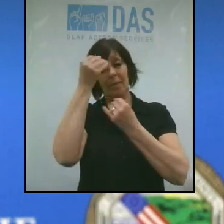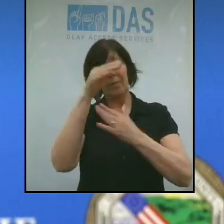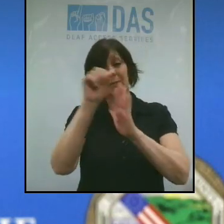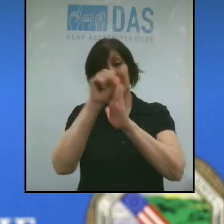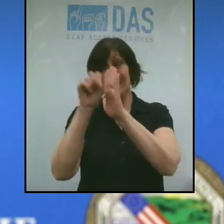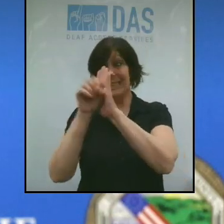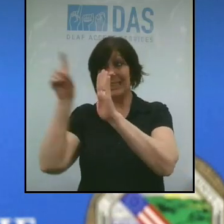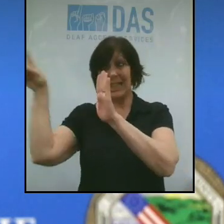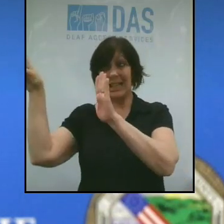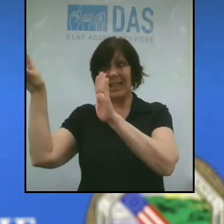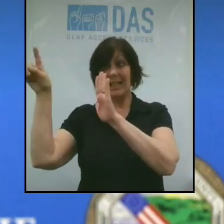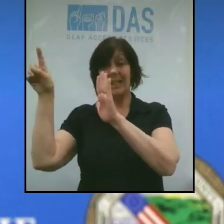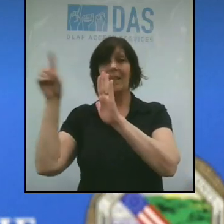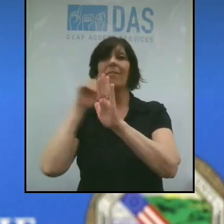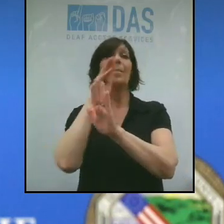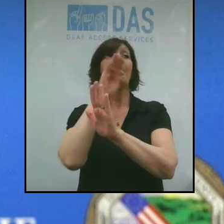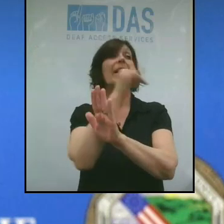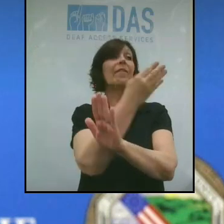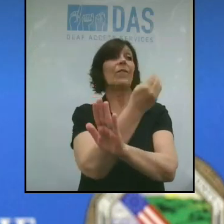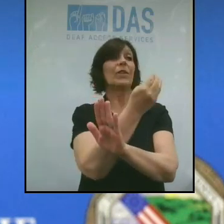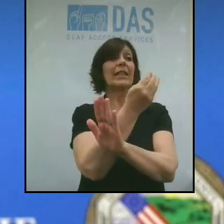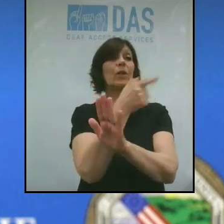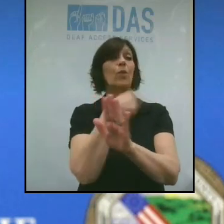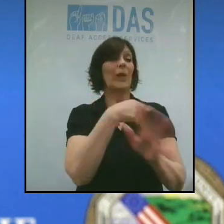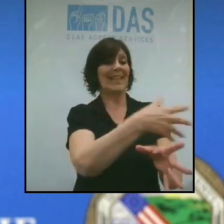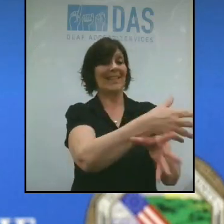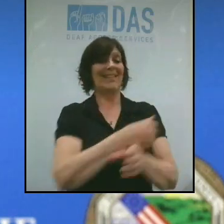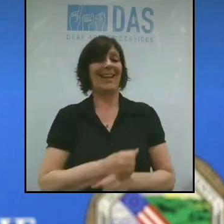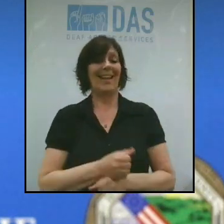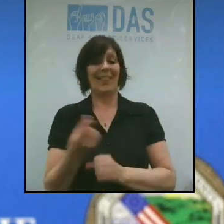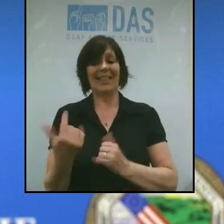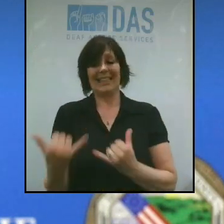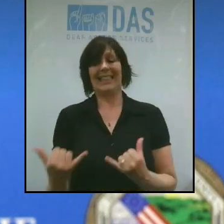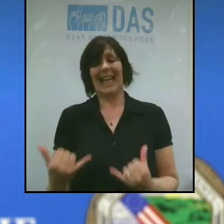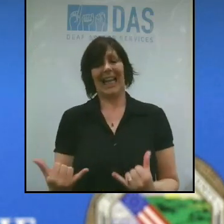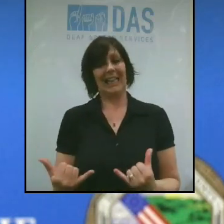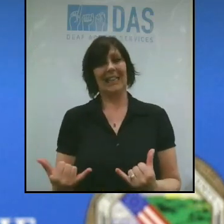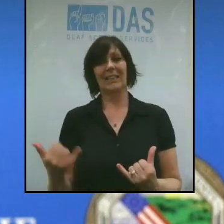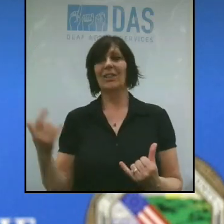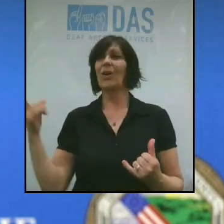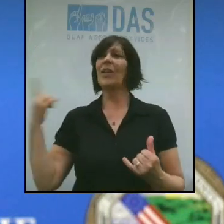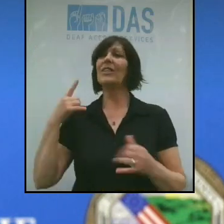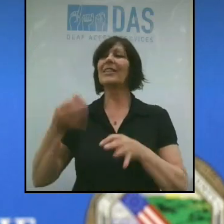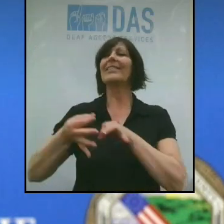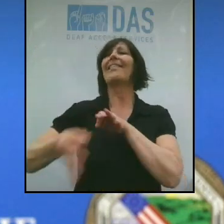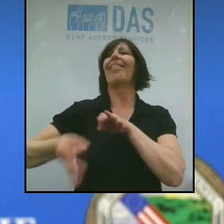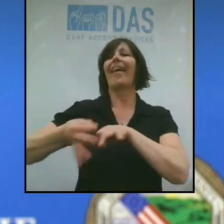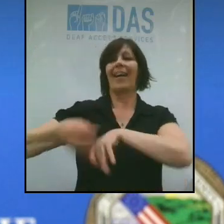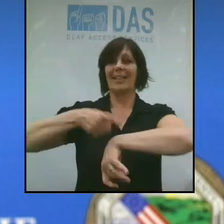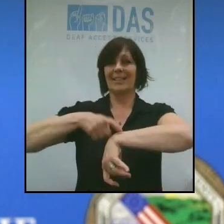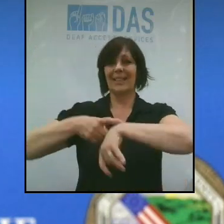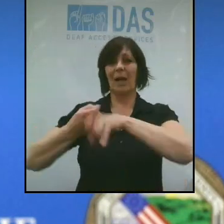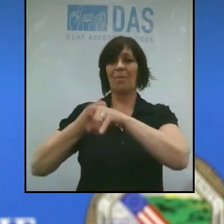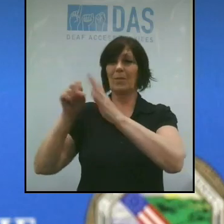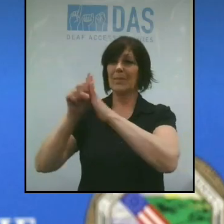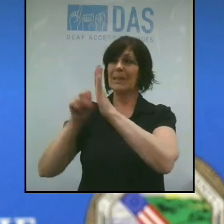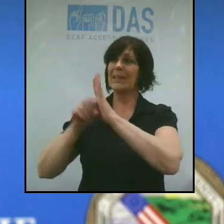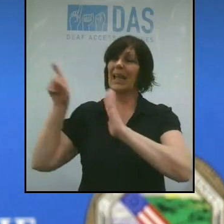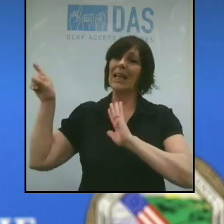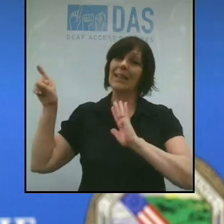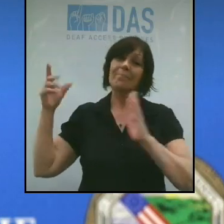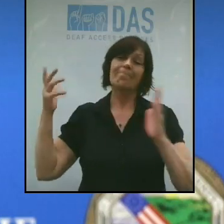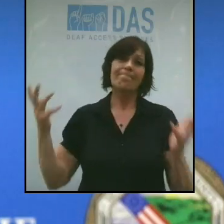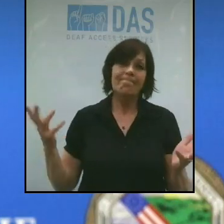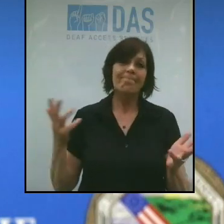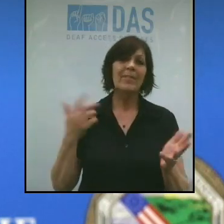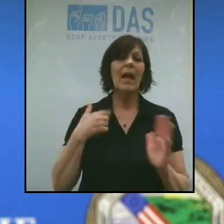May 14th, we will get that data from the state later today, and then we'll show you and they'll be sharing it with every